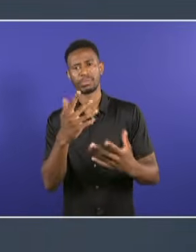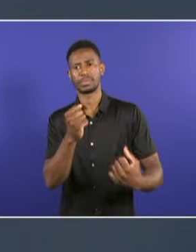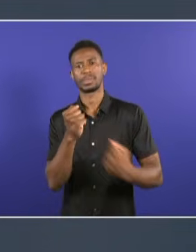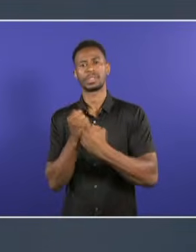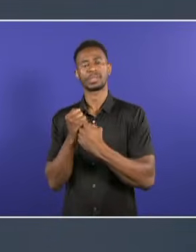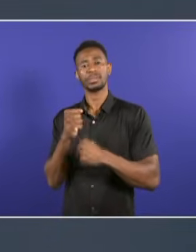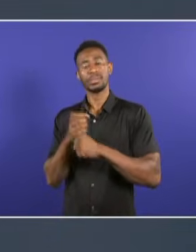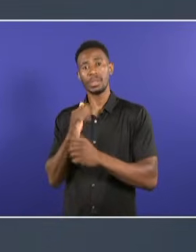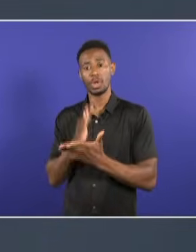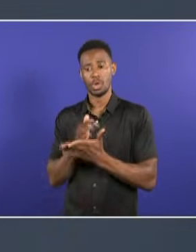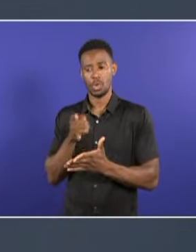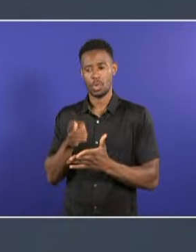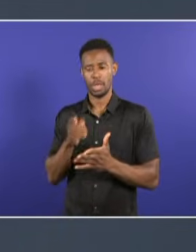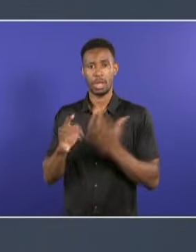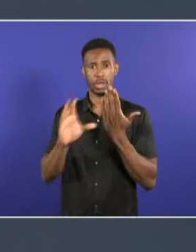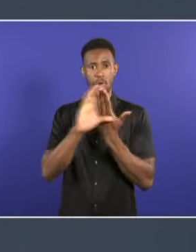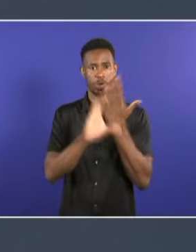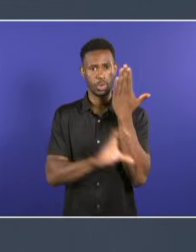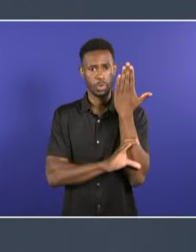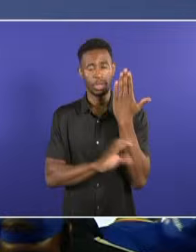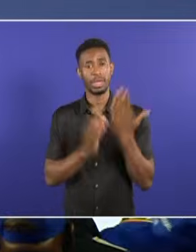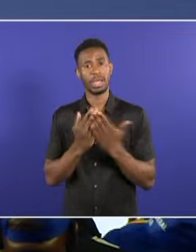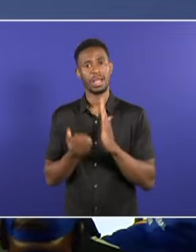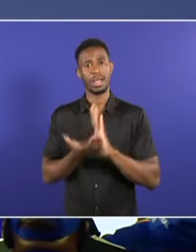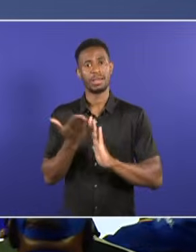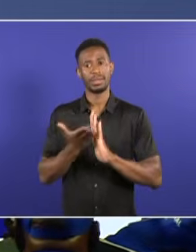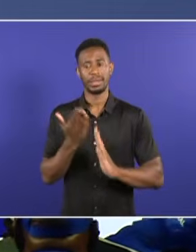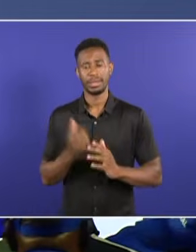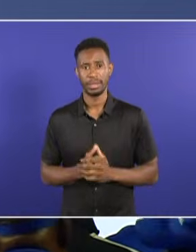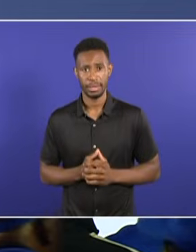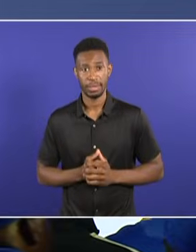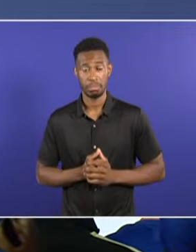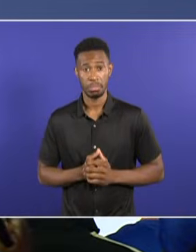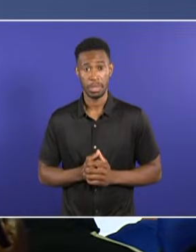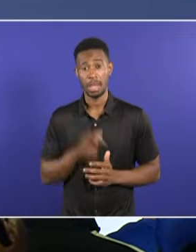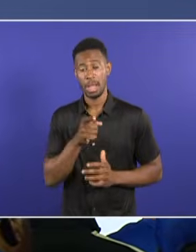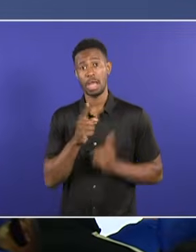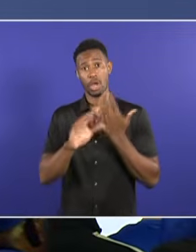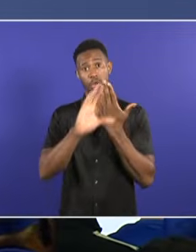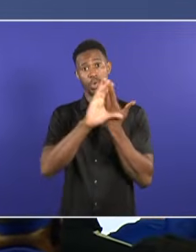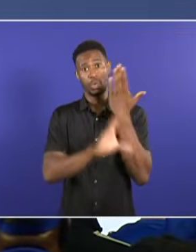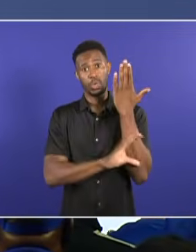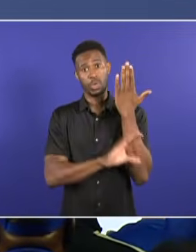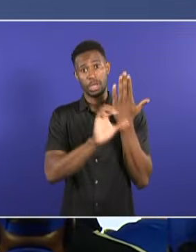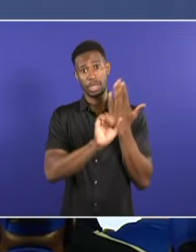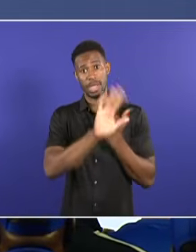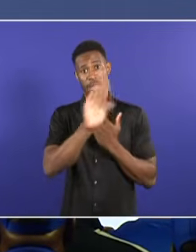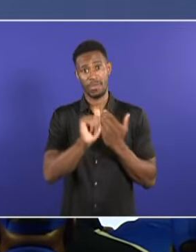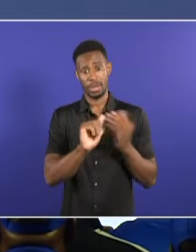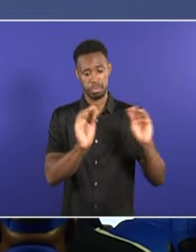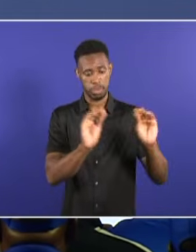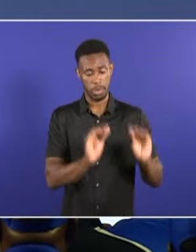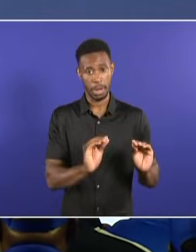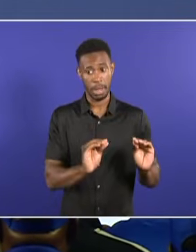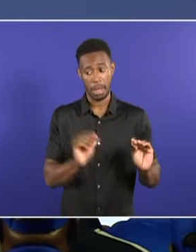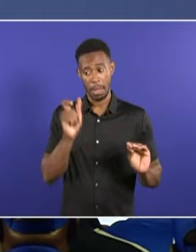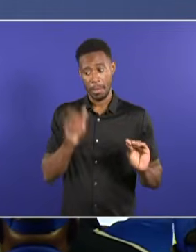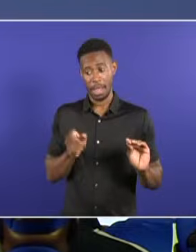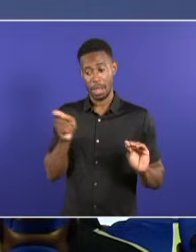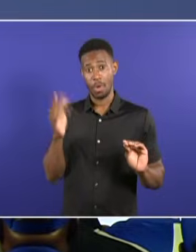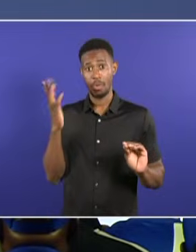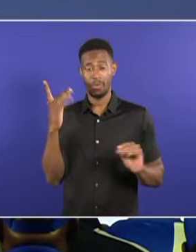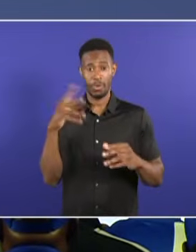of our new South Africa. One of the architects of that document, who was even younger than I am